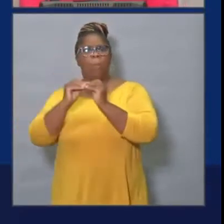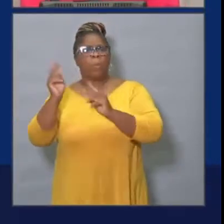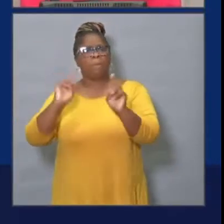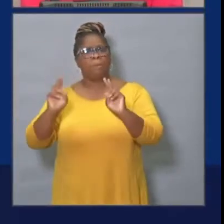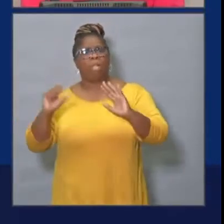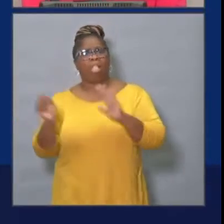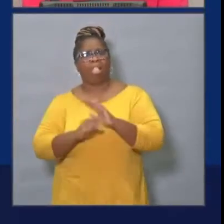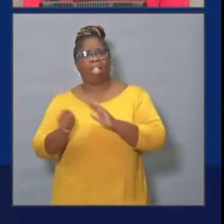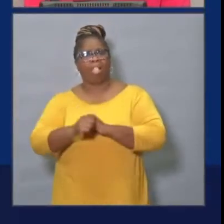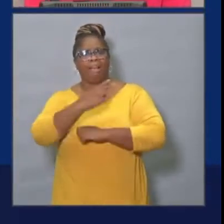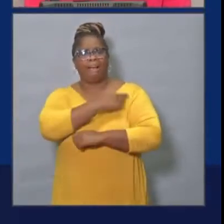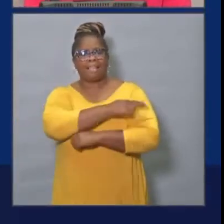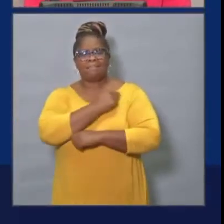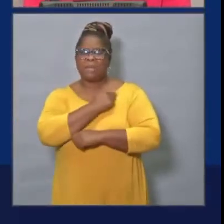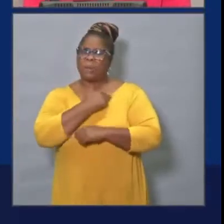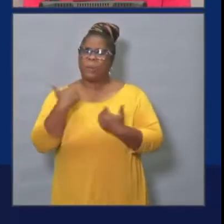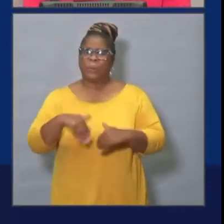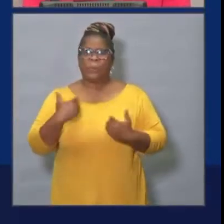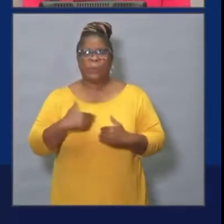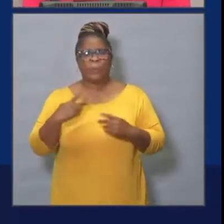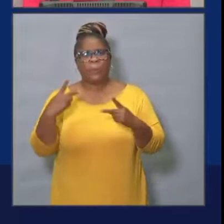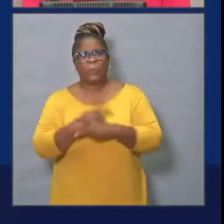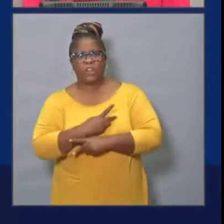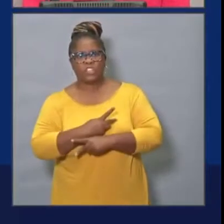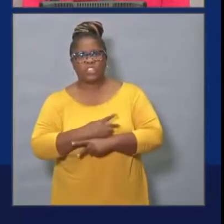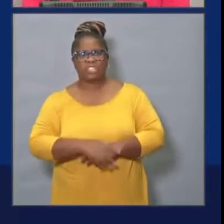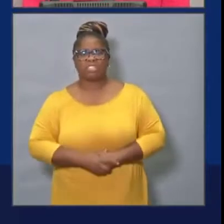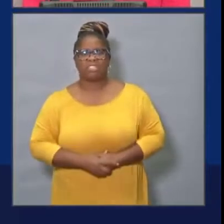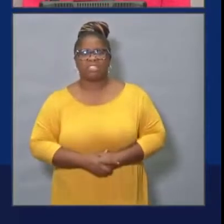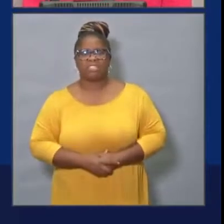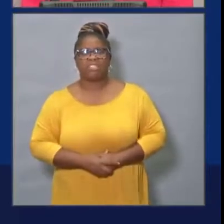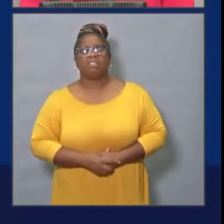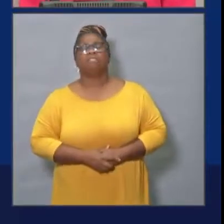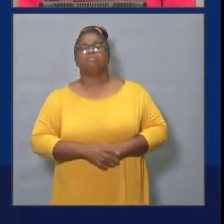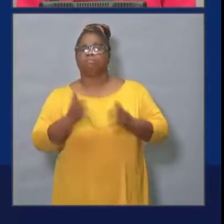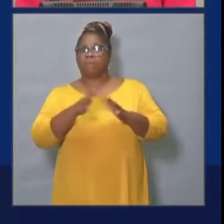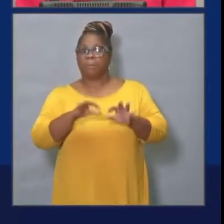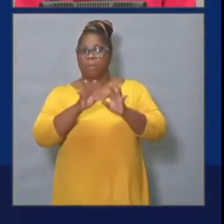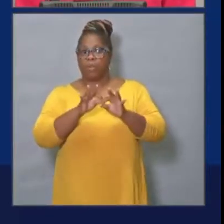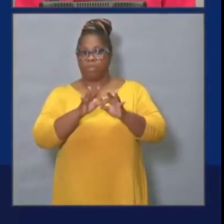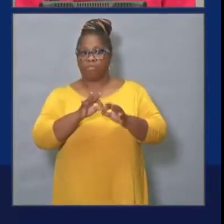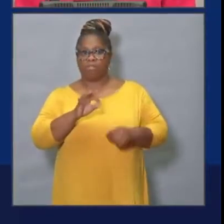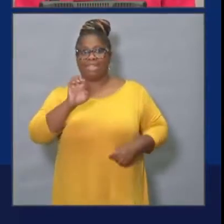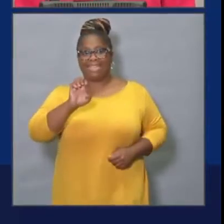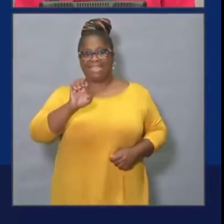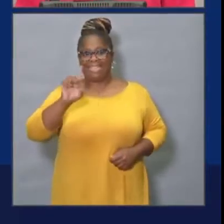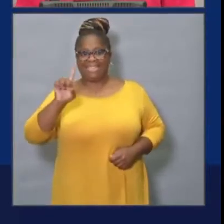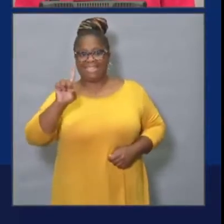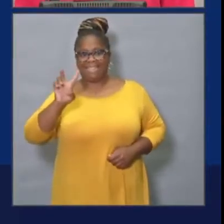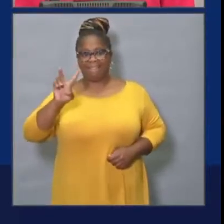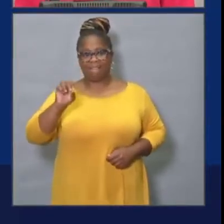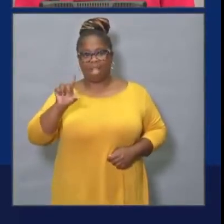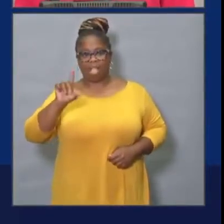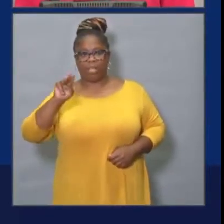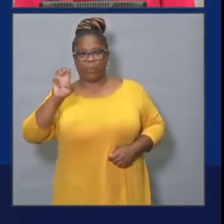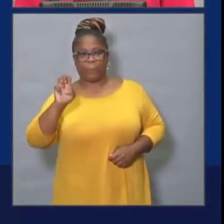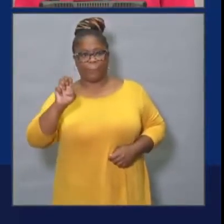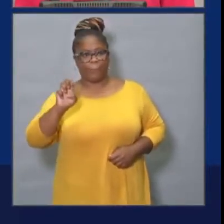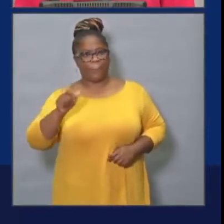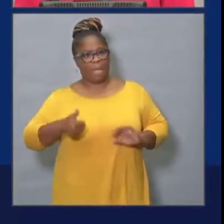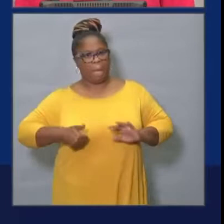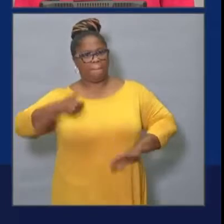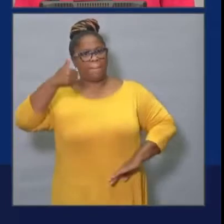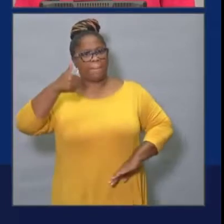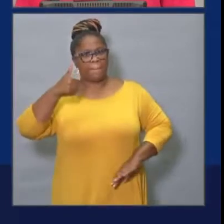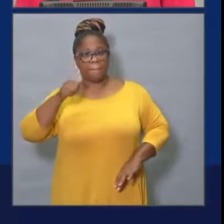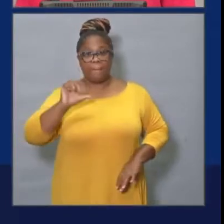on the ground in the hospitals and that we're working to capture in the model. So a couple of things. ED volume is up. We had seen it be down in